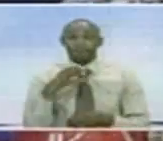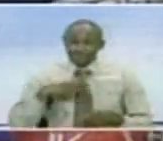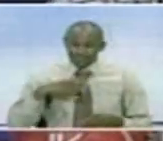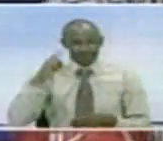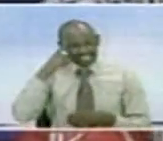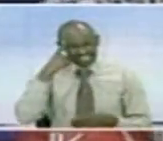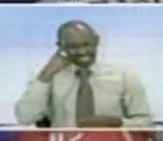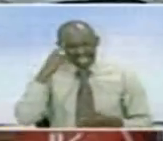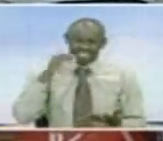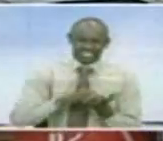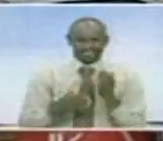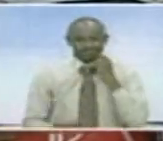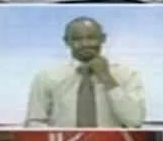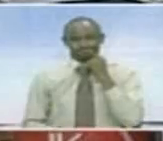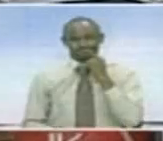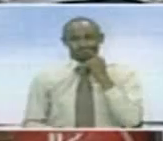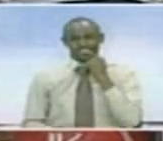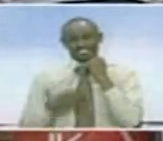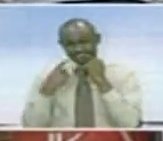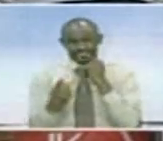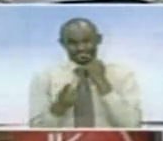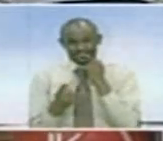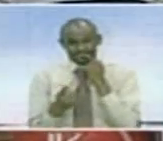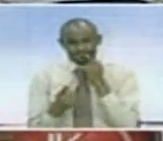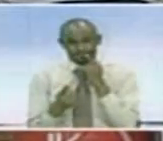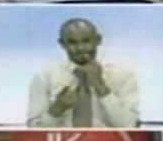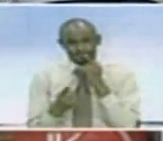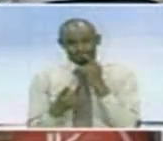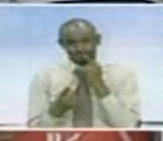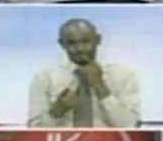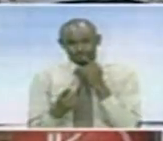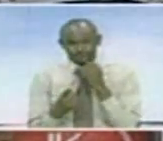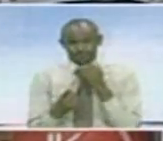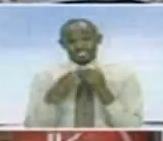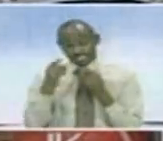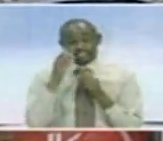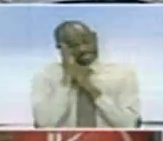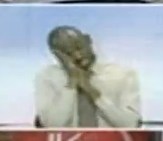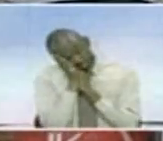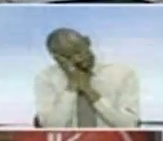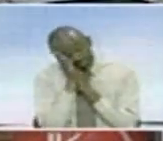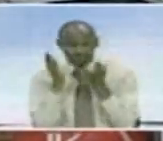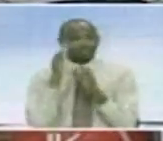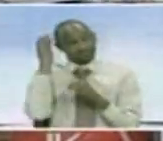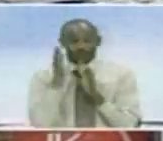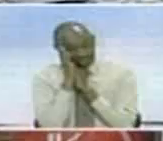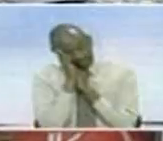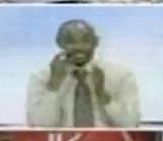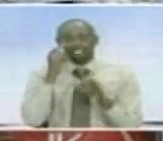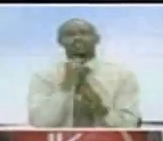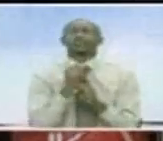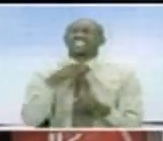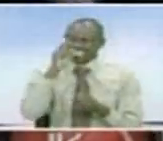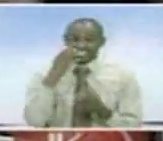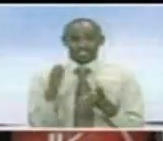to rethink and to come out of that almost, shall I call it a slumber, and do the right thing.